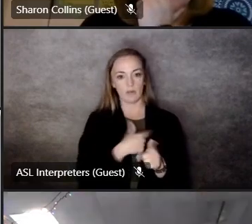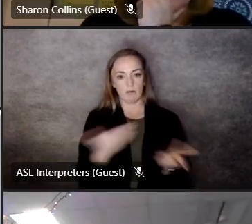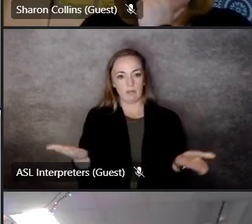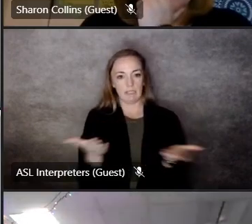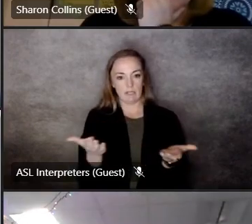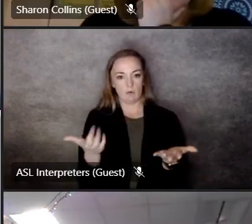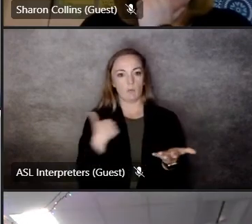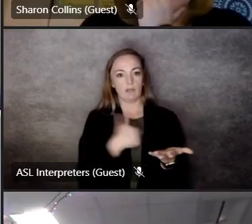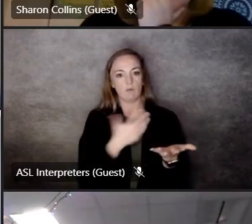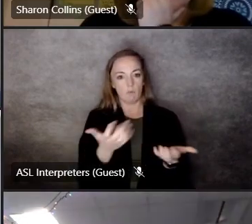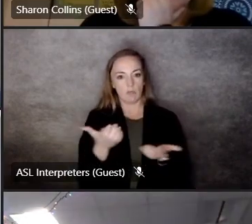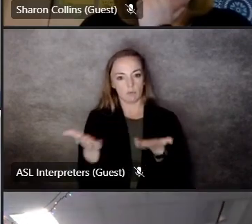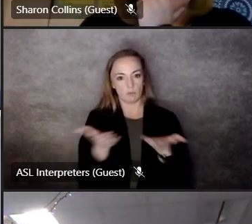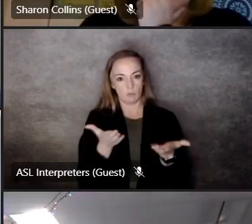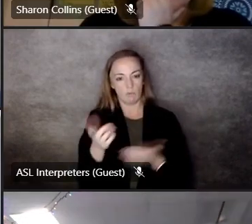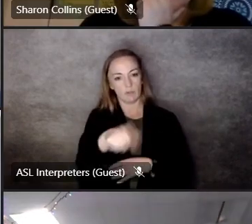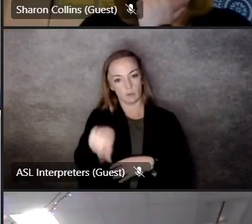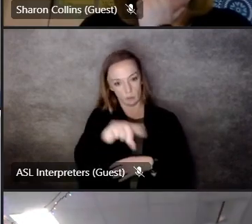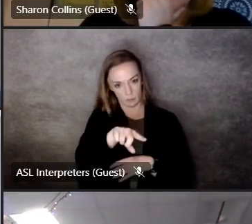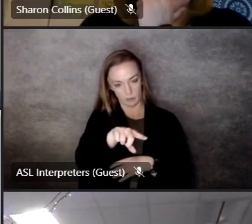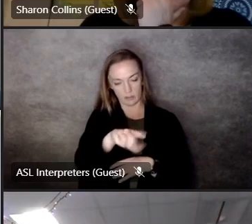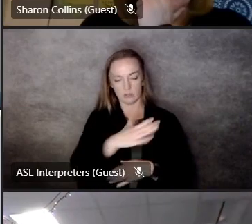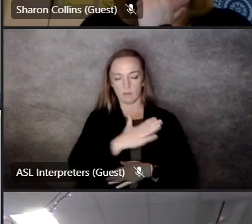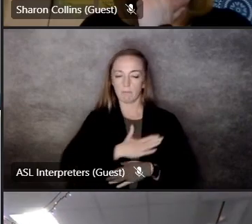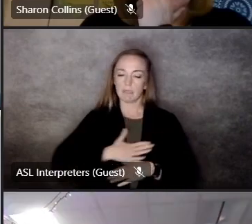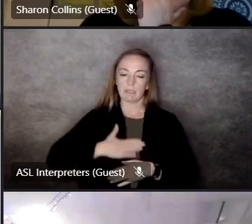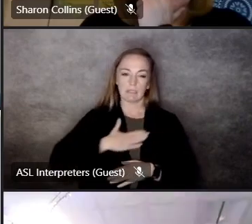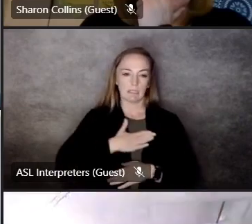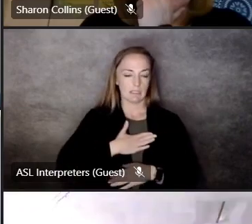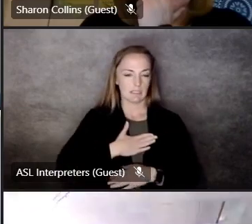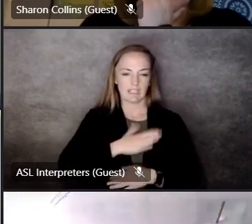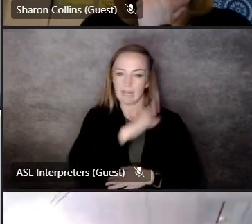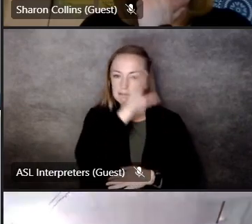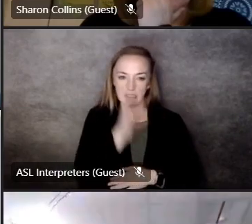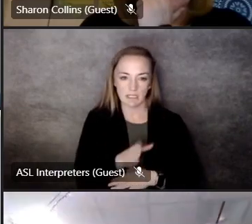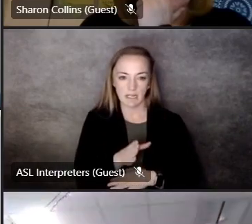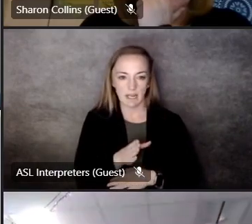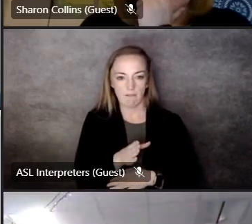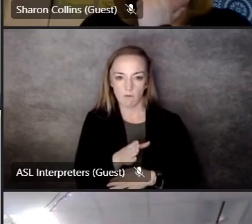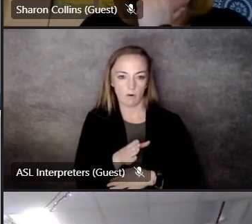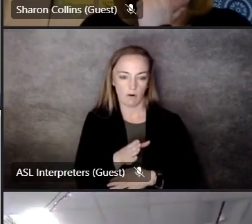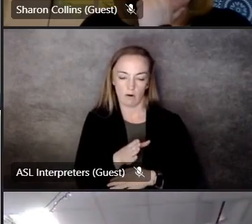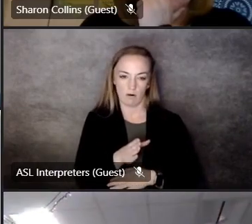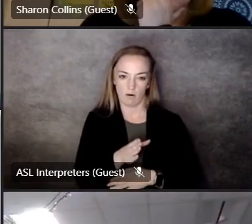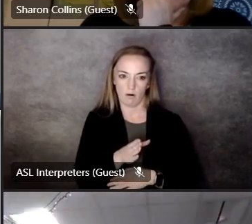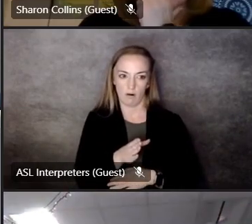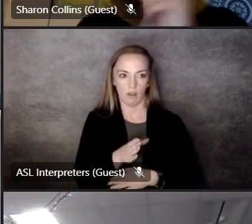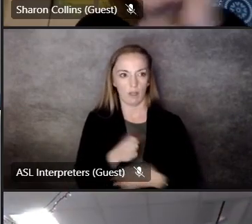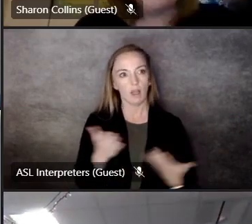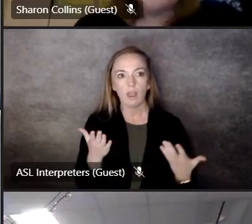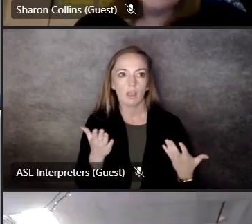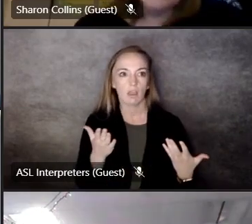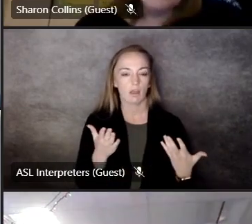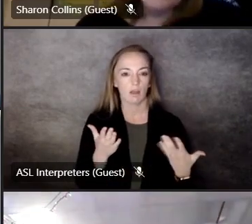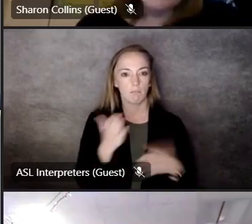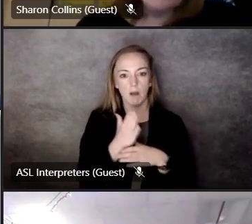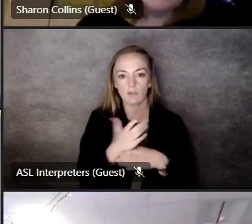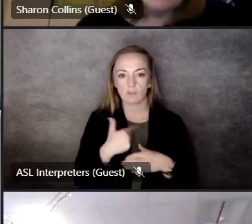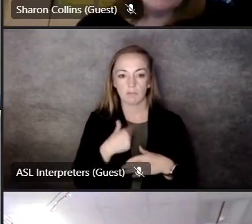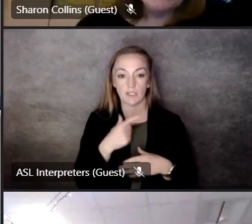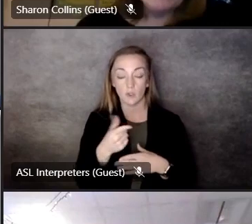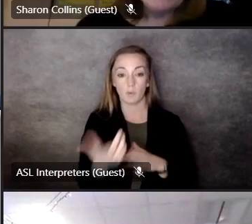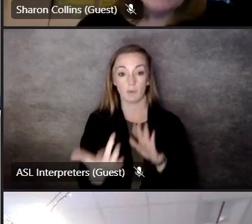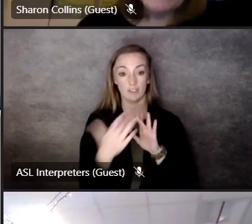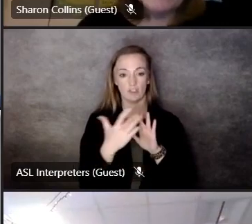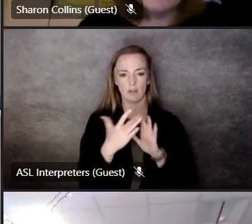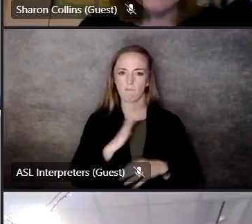you. And so please, it is never an inconvenience to reach out and let us know what it is that we can do to help